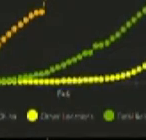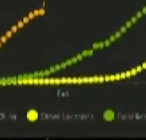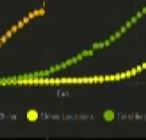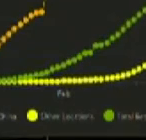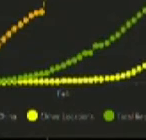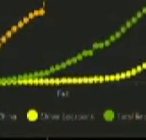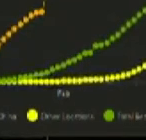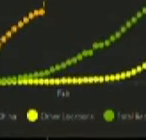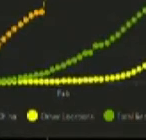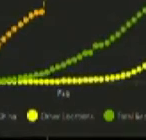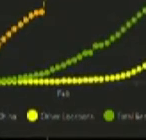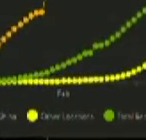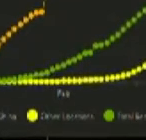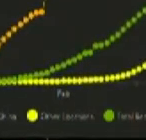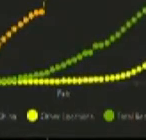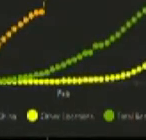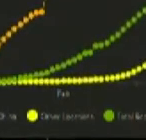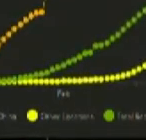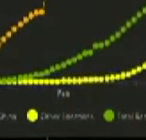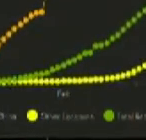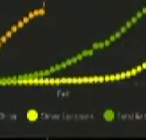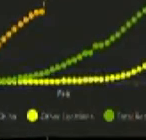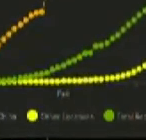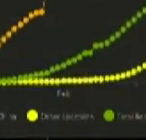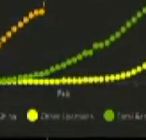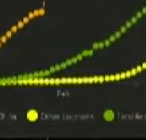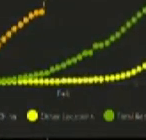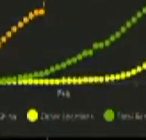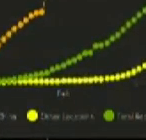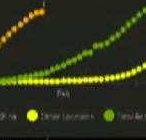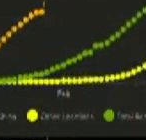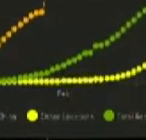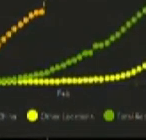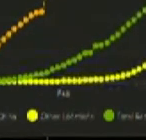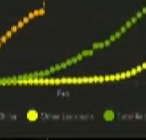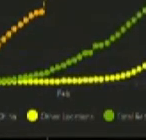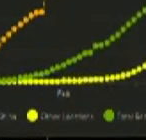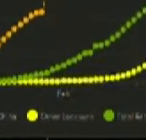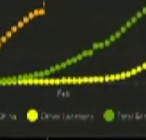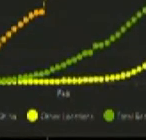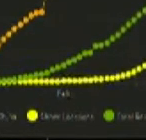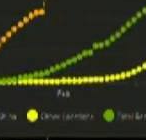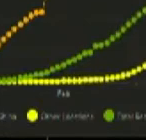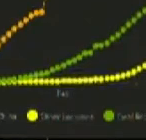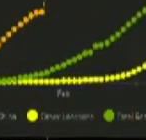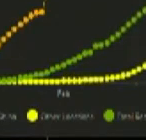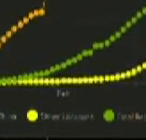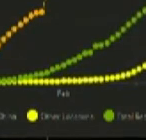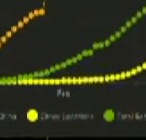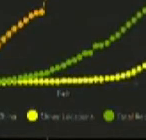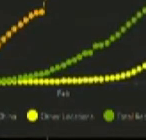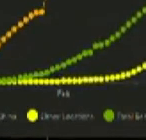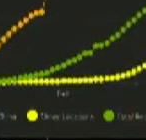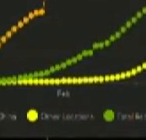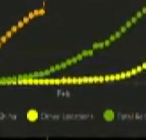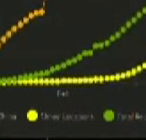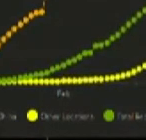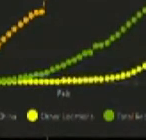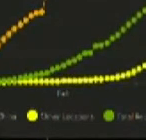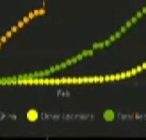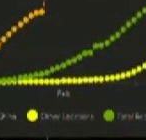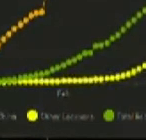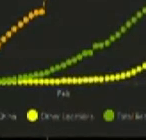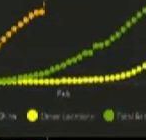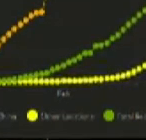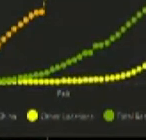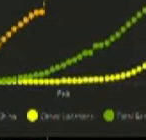this spot over here, Africa is not looking too good. Last week, we were saying that we were a little bit on the clear, but right